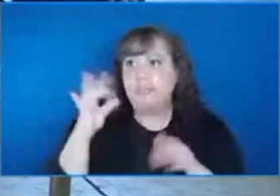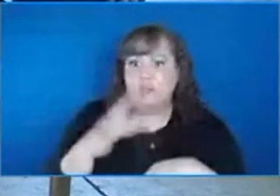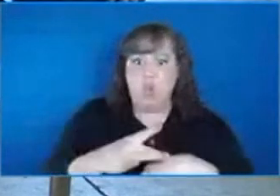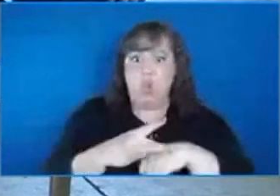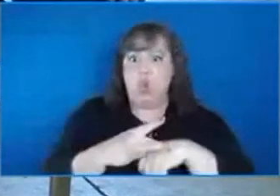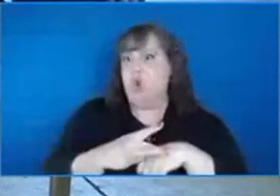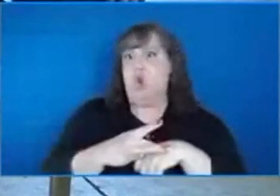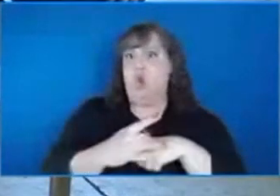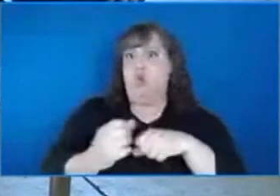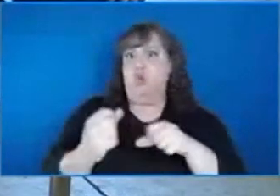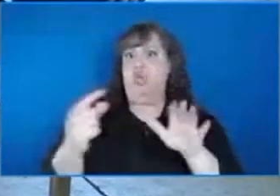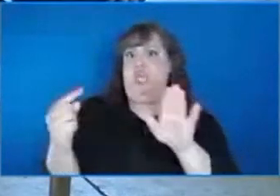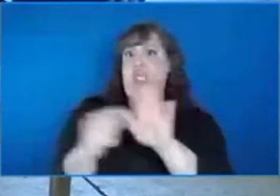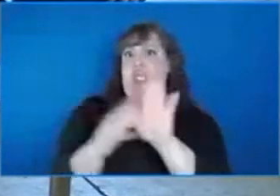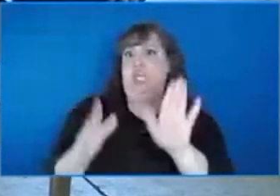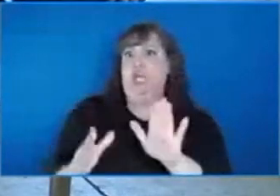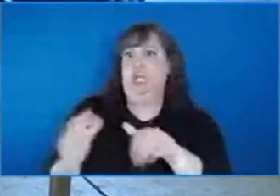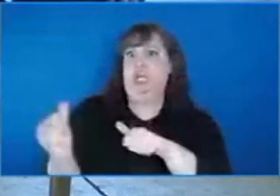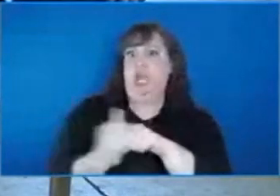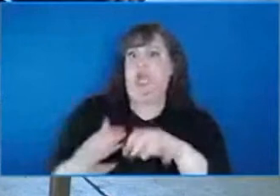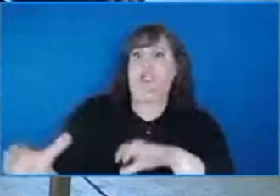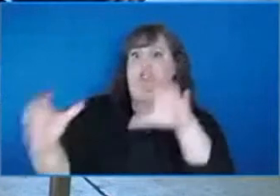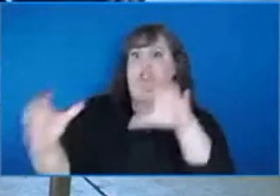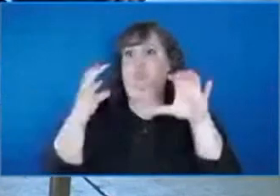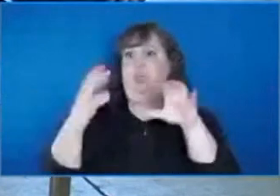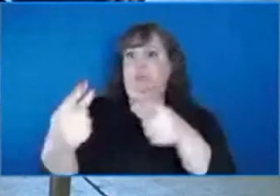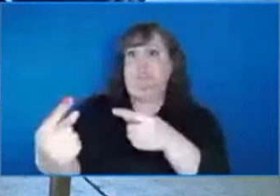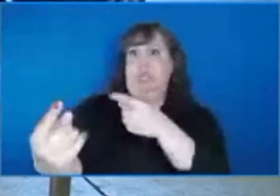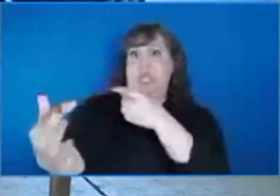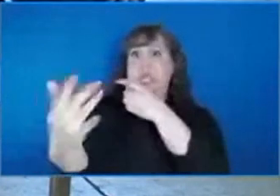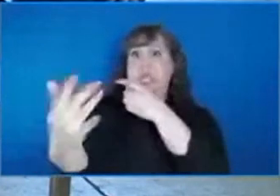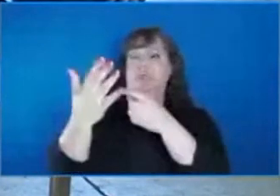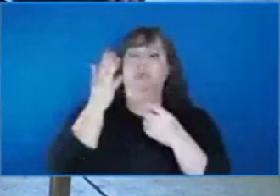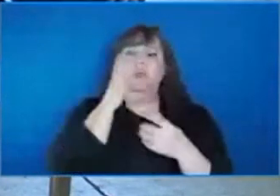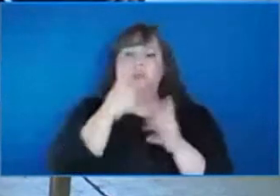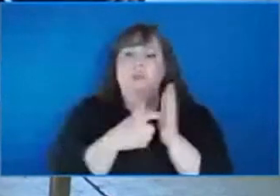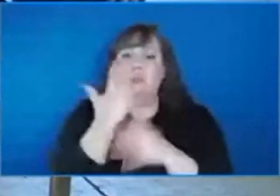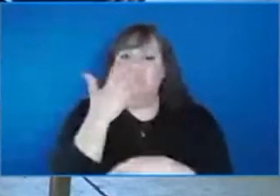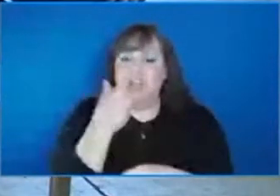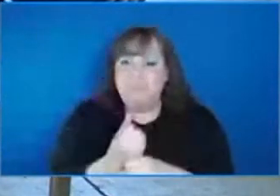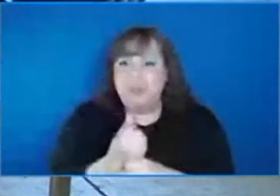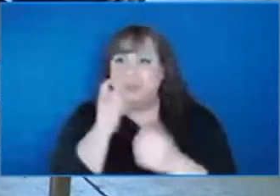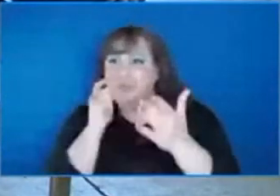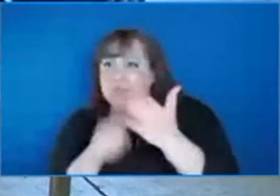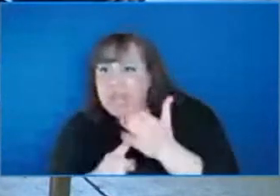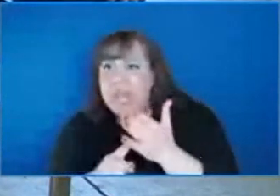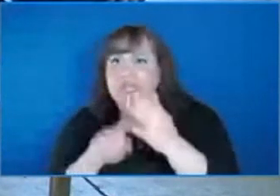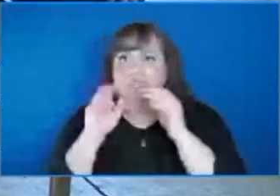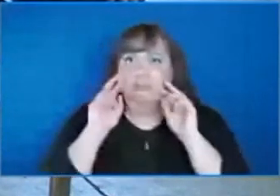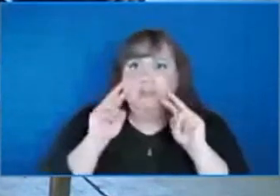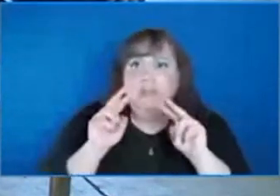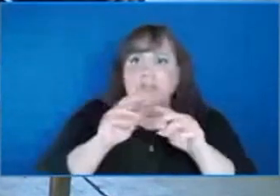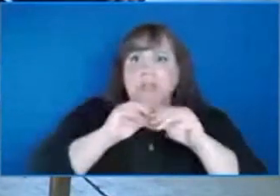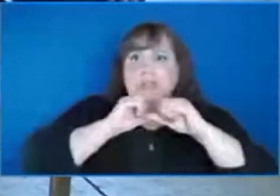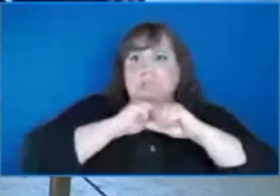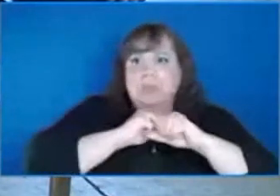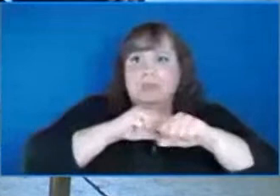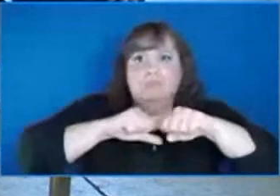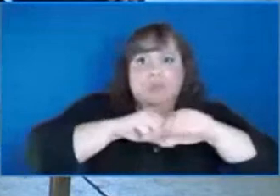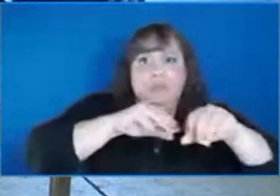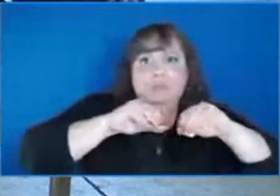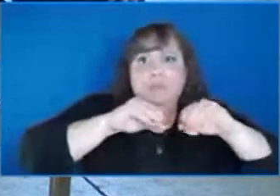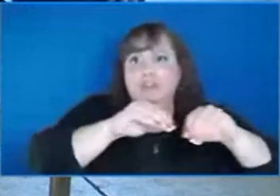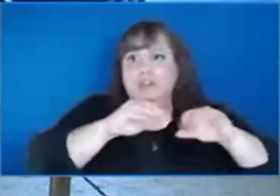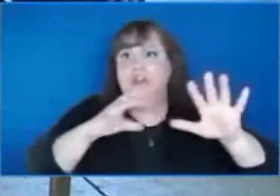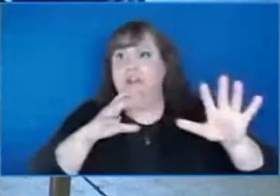to spot it, get to it, bombard it, giving deflected shards enough time to deviate their path and miss us. Is